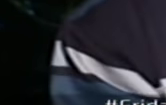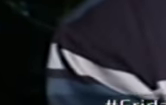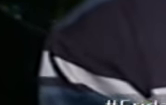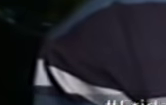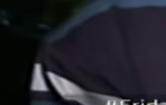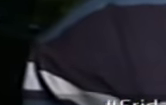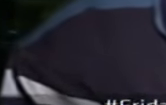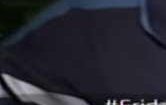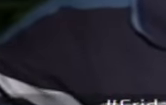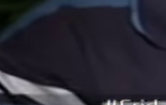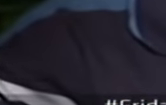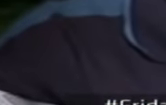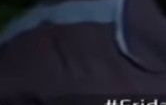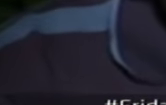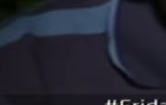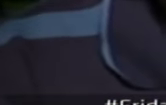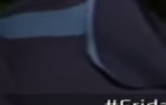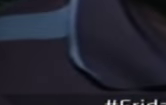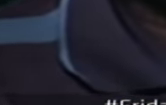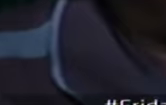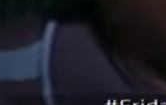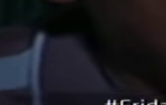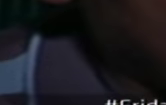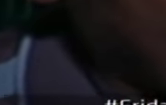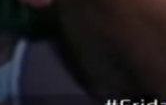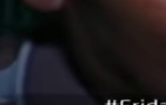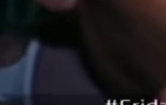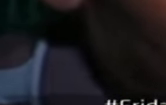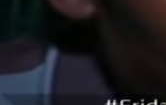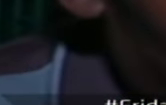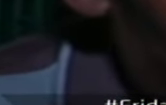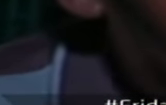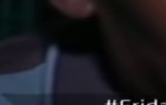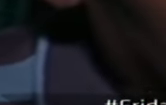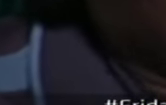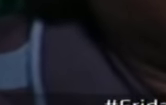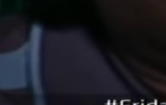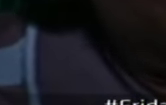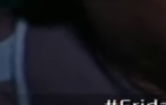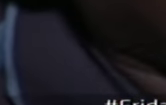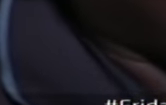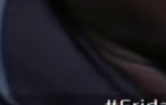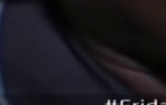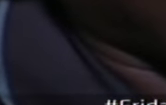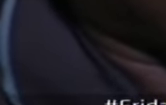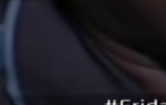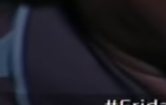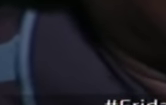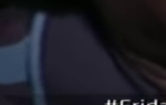Wanatoa kukaa na marafiki. No, anashikwa. Pombe, kama tunge kuwa na pombe, Kenya